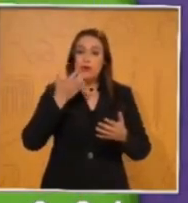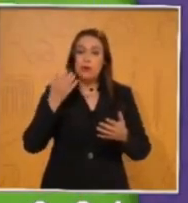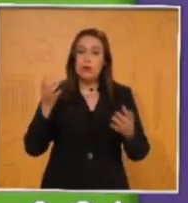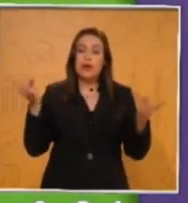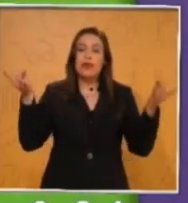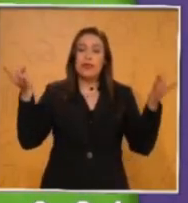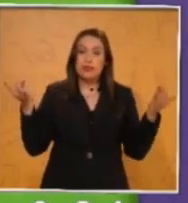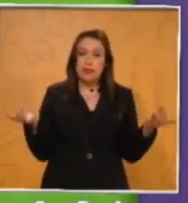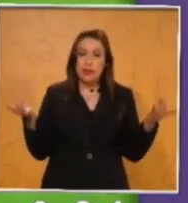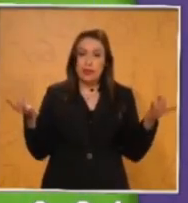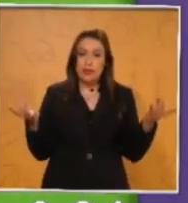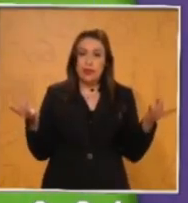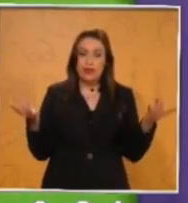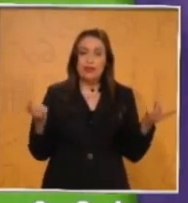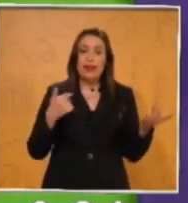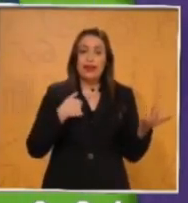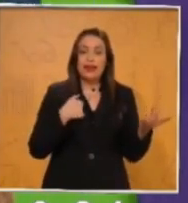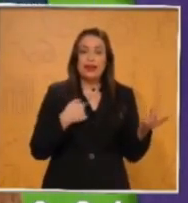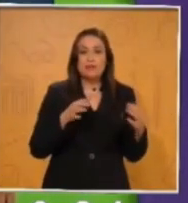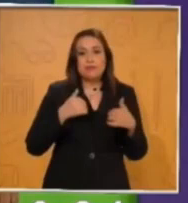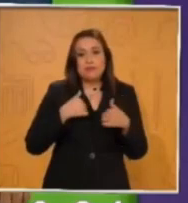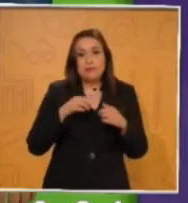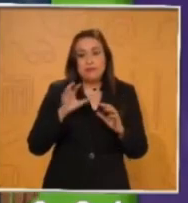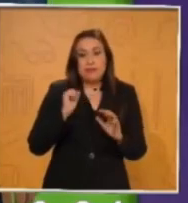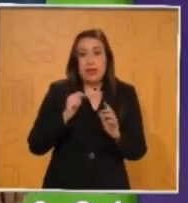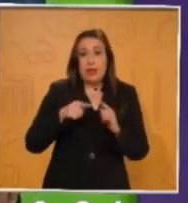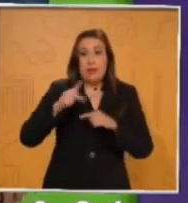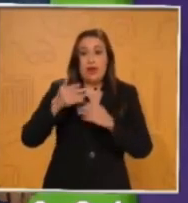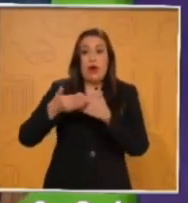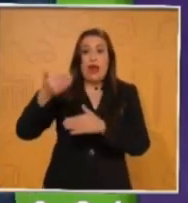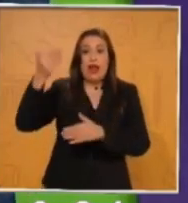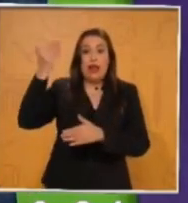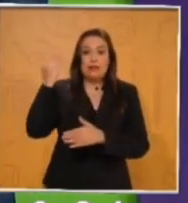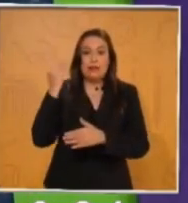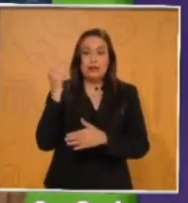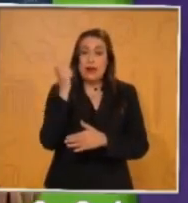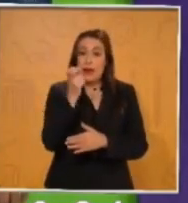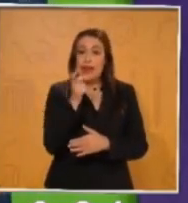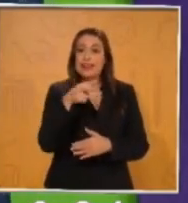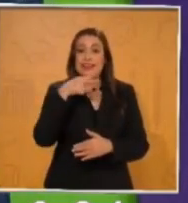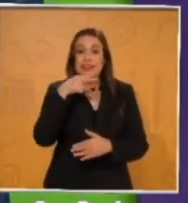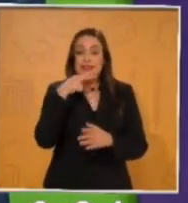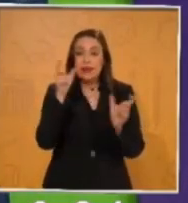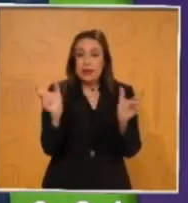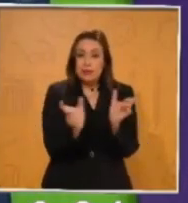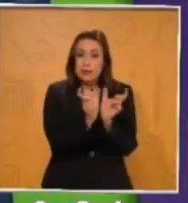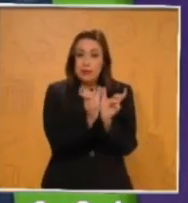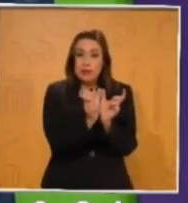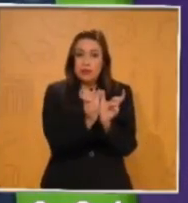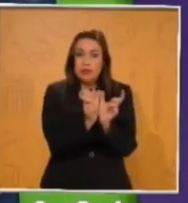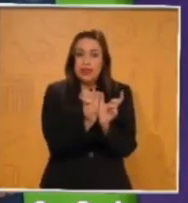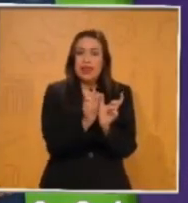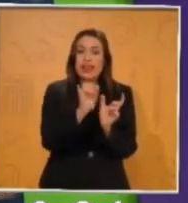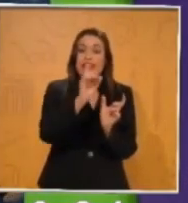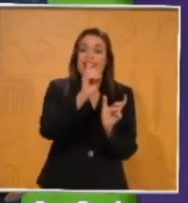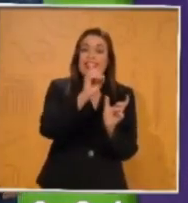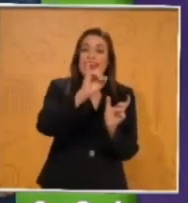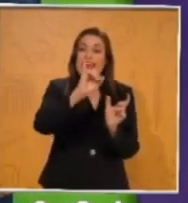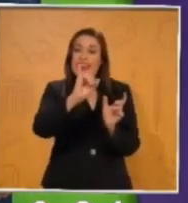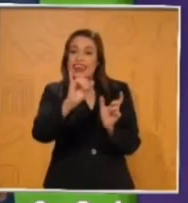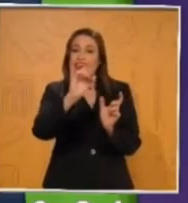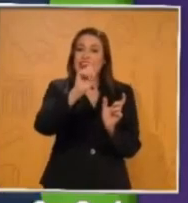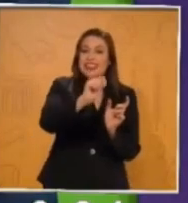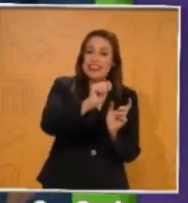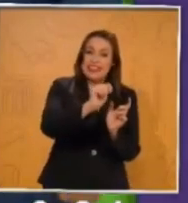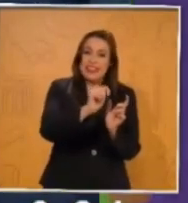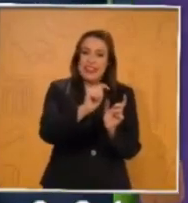the action do. In the past, this verb, it's gonna be did. We